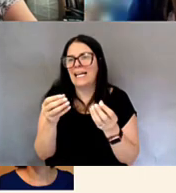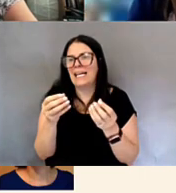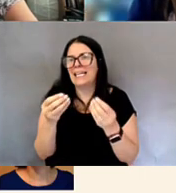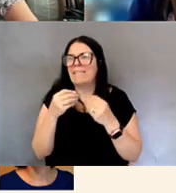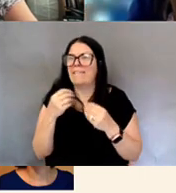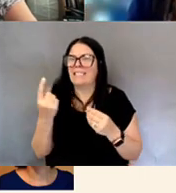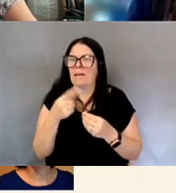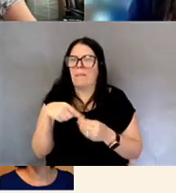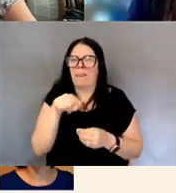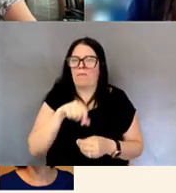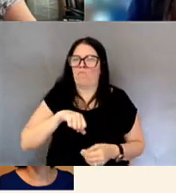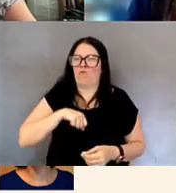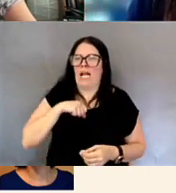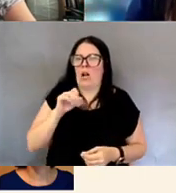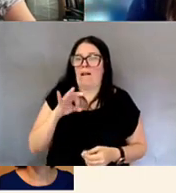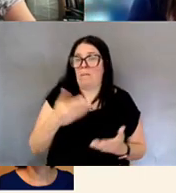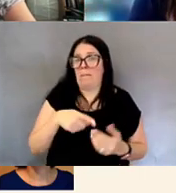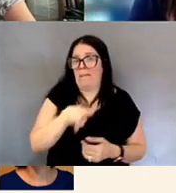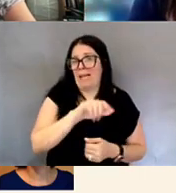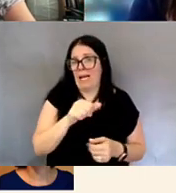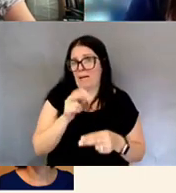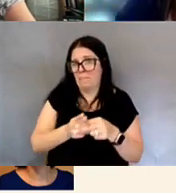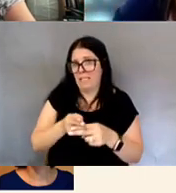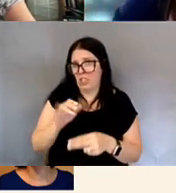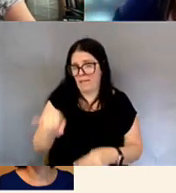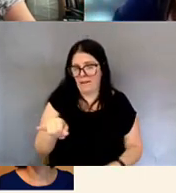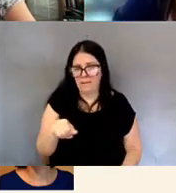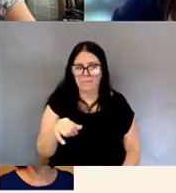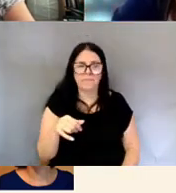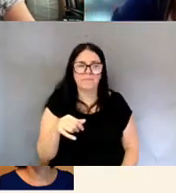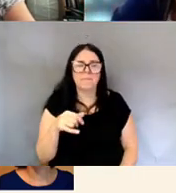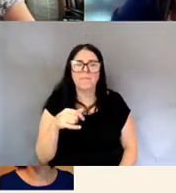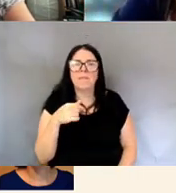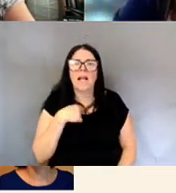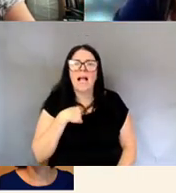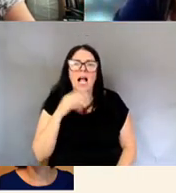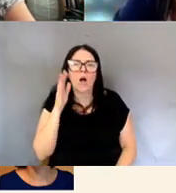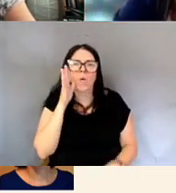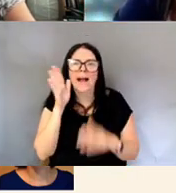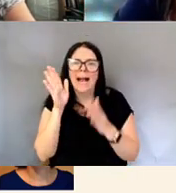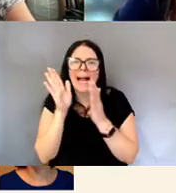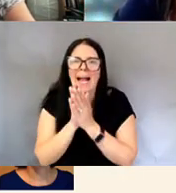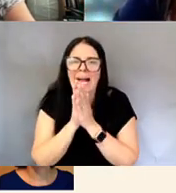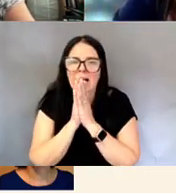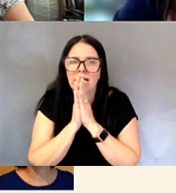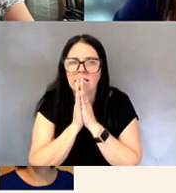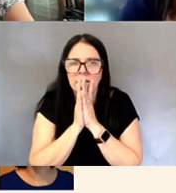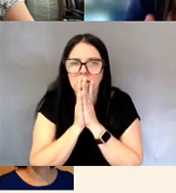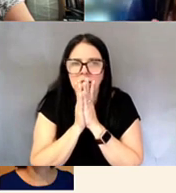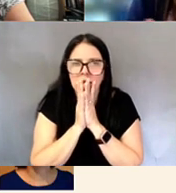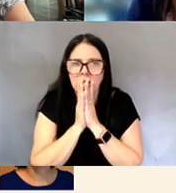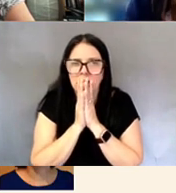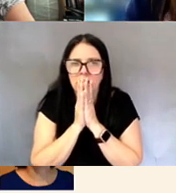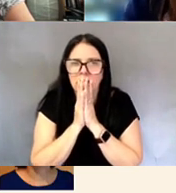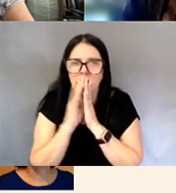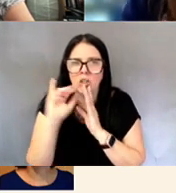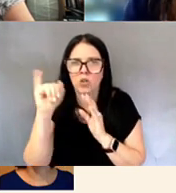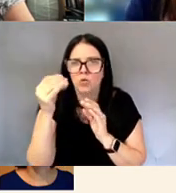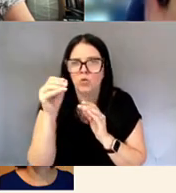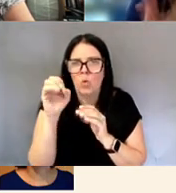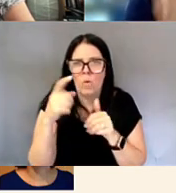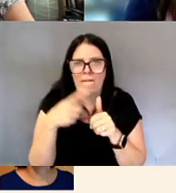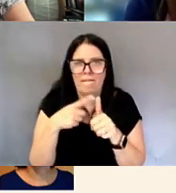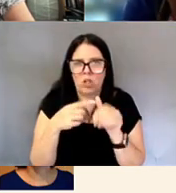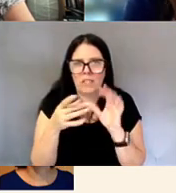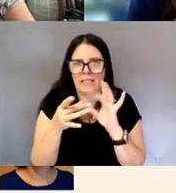and perhaps they could speak to that. I'm going to ask Joe to speak first, just